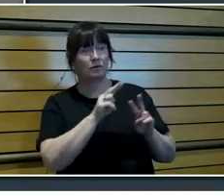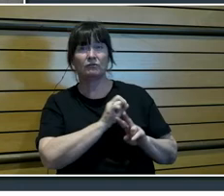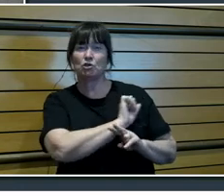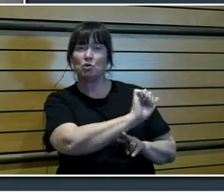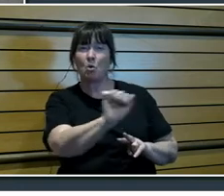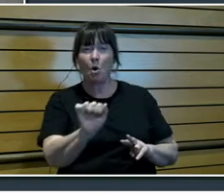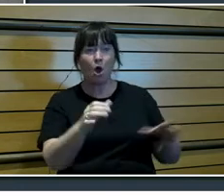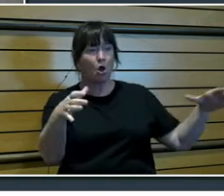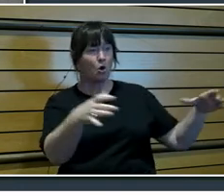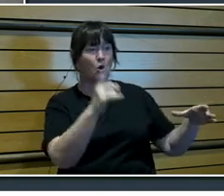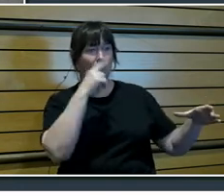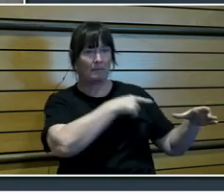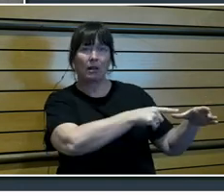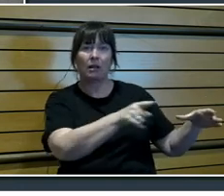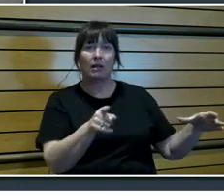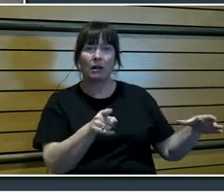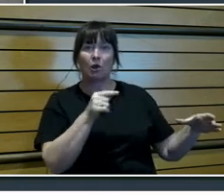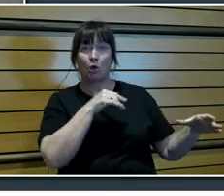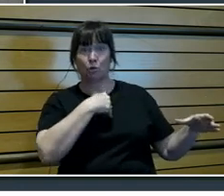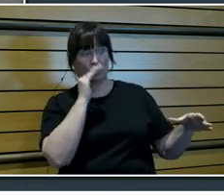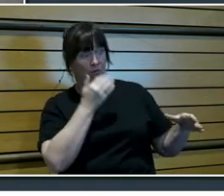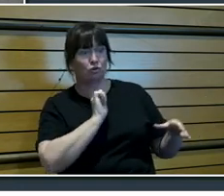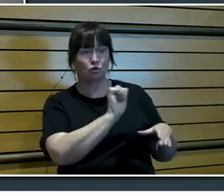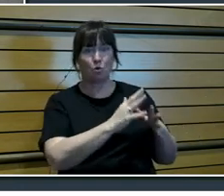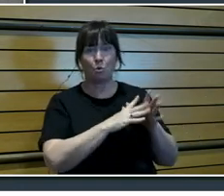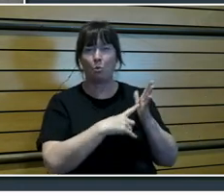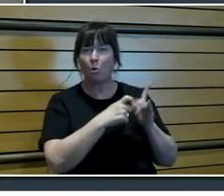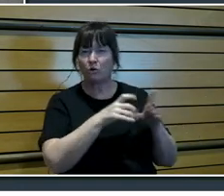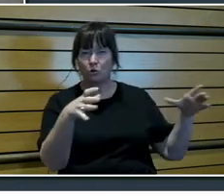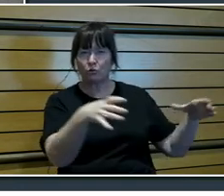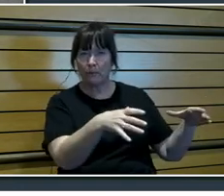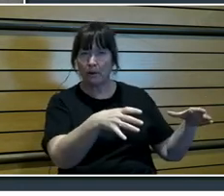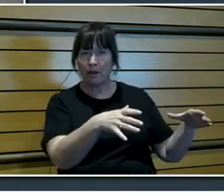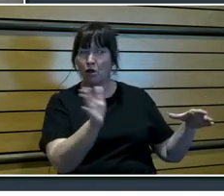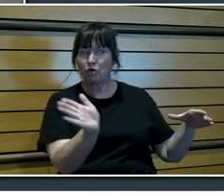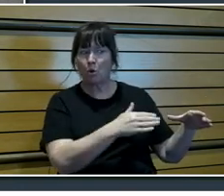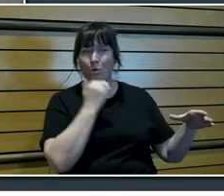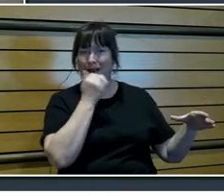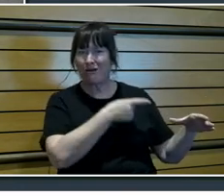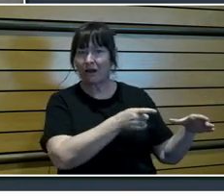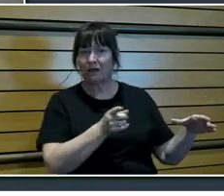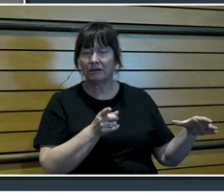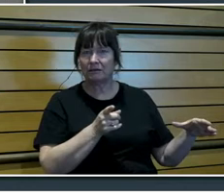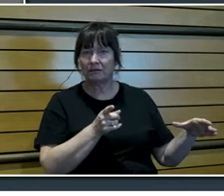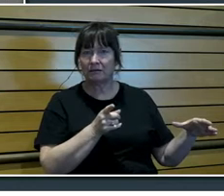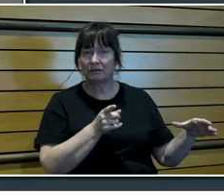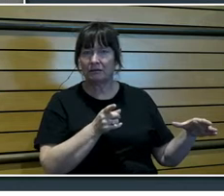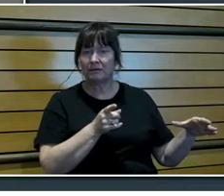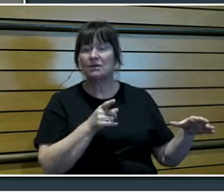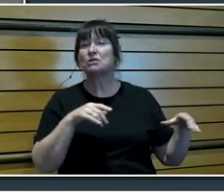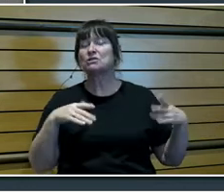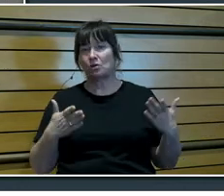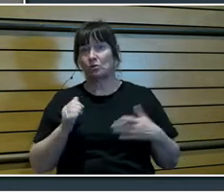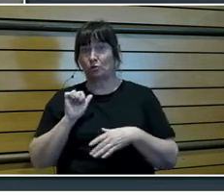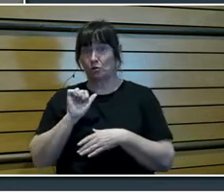is you have to focus on your ward and not particularly Māori at large or So